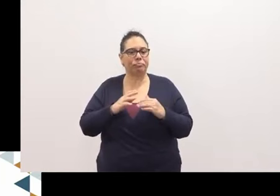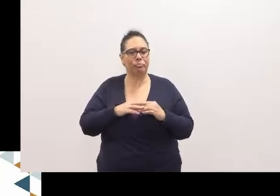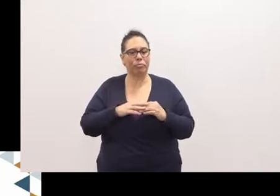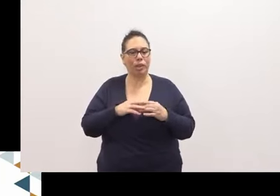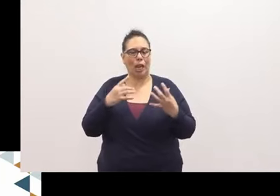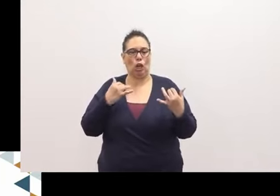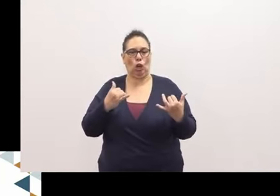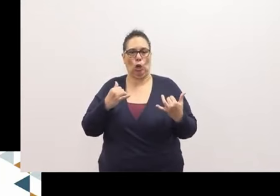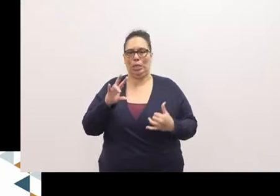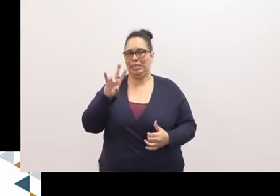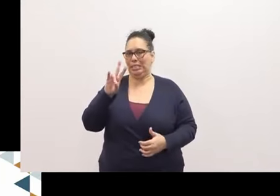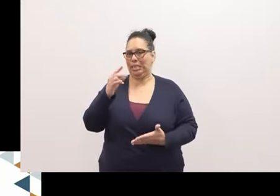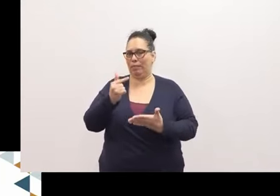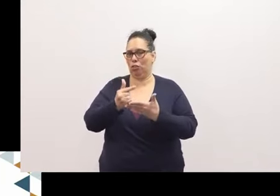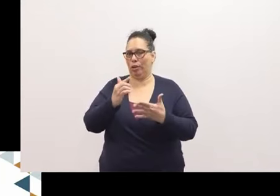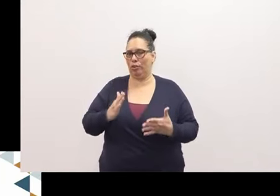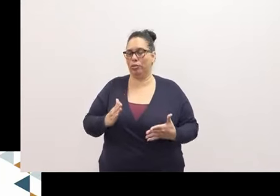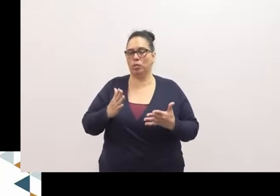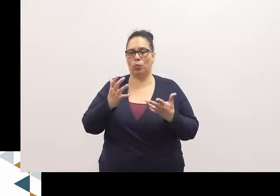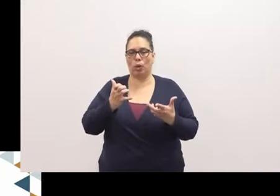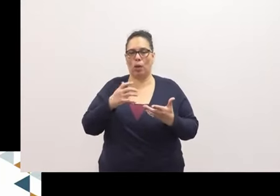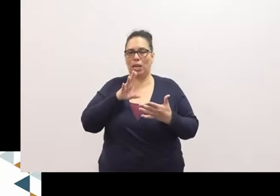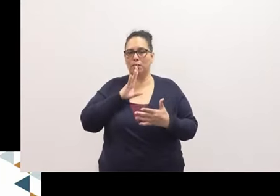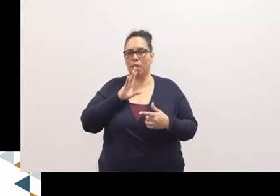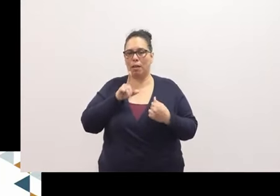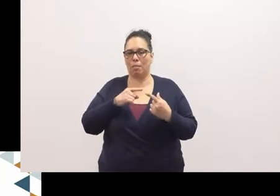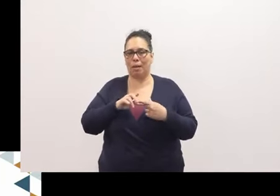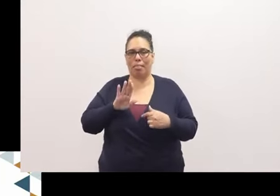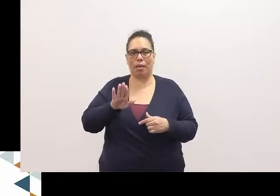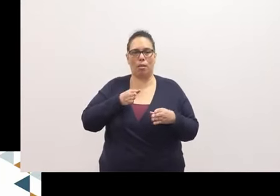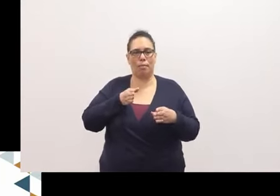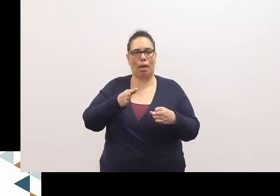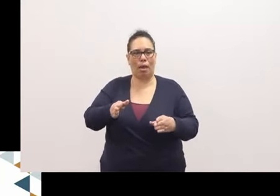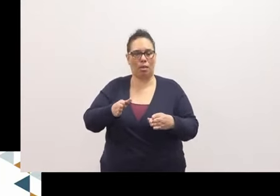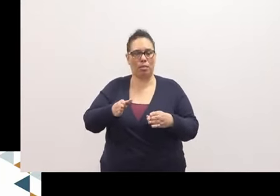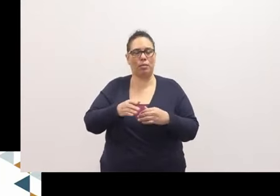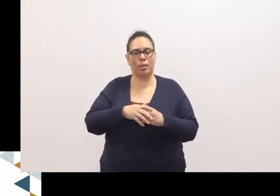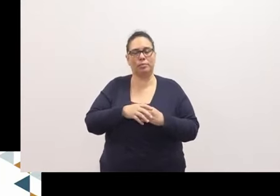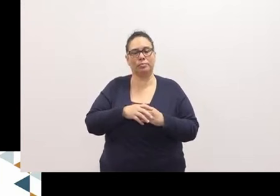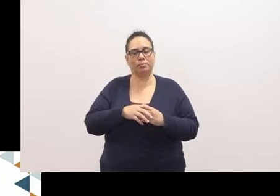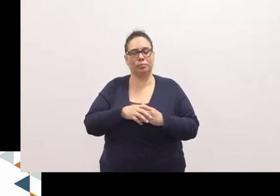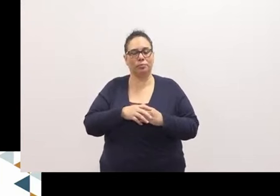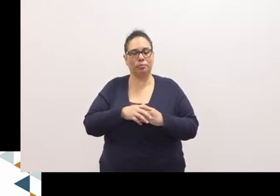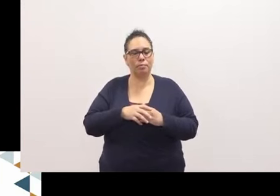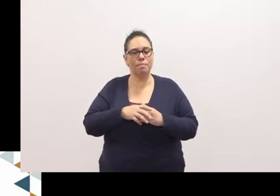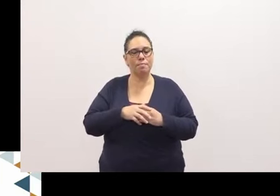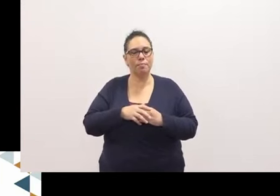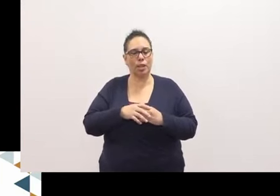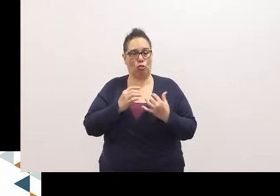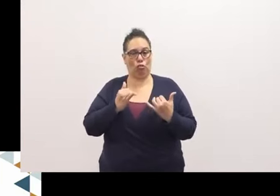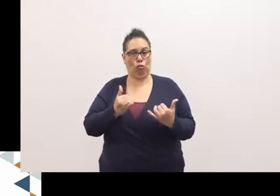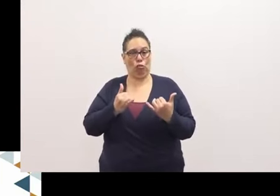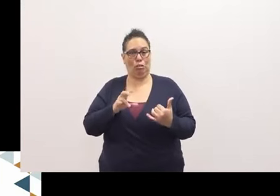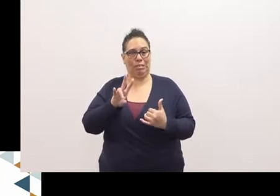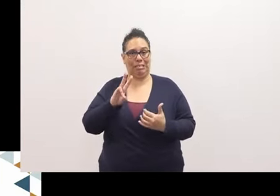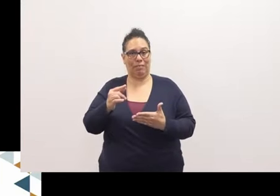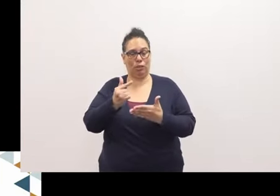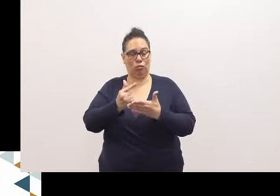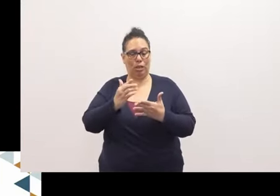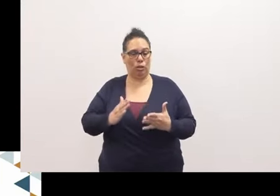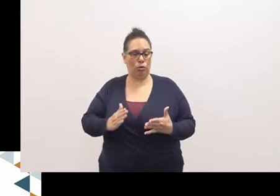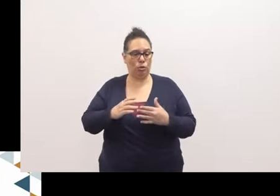seventh graders, because we want to talk about their pathway into math. And for our current seventh